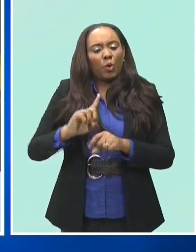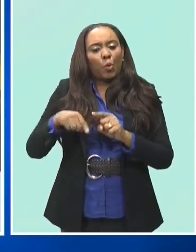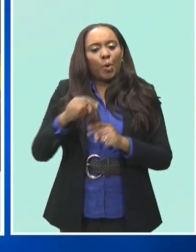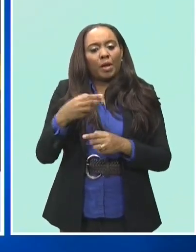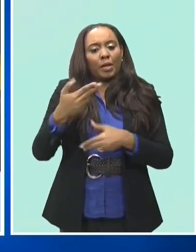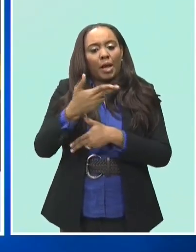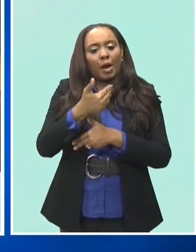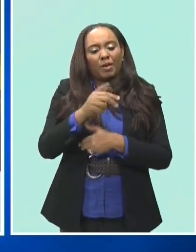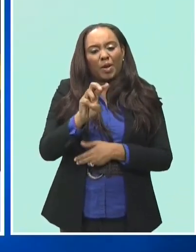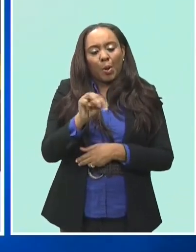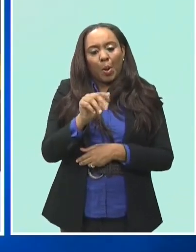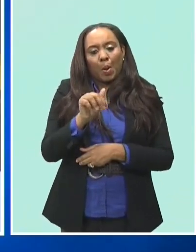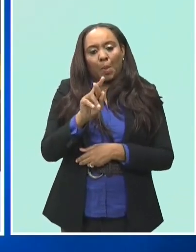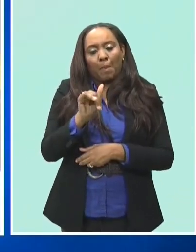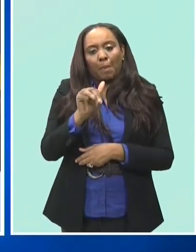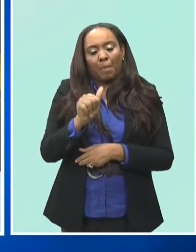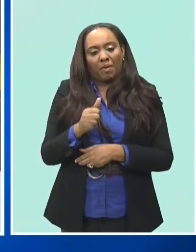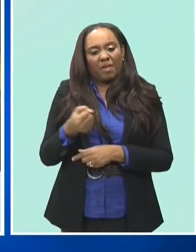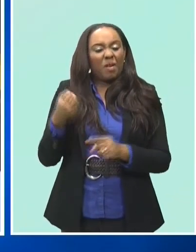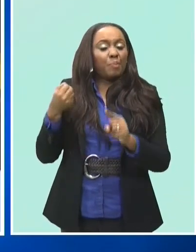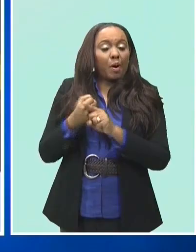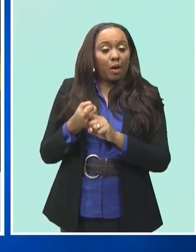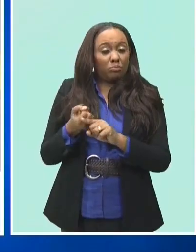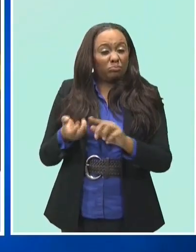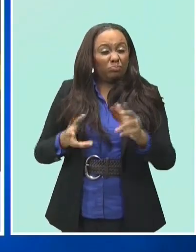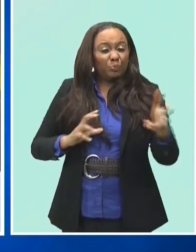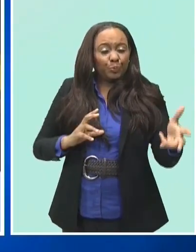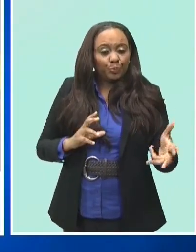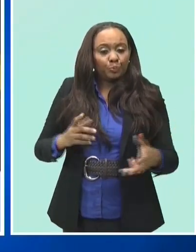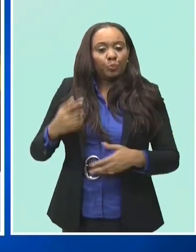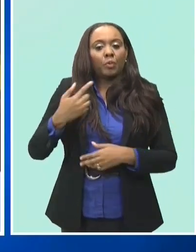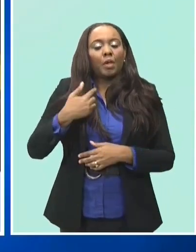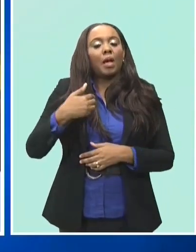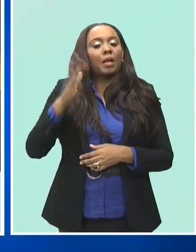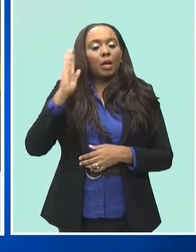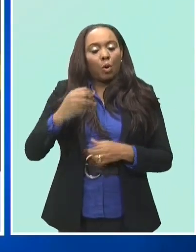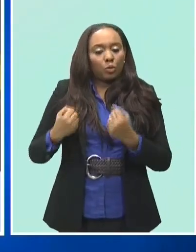and gentlemen. And they're going all the way with the Dominica Labour Party.